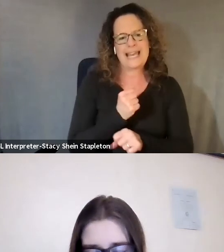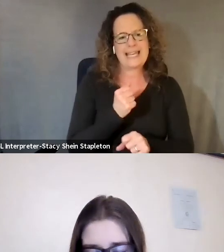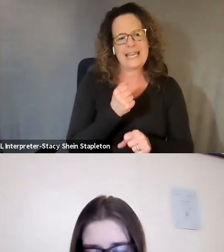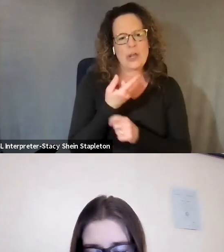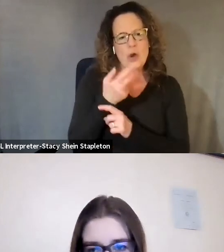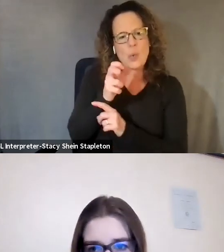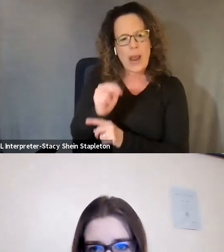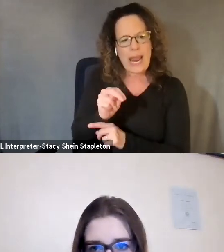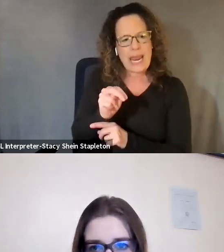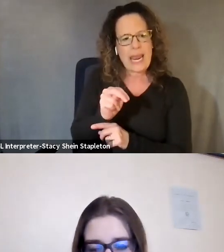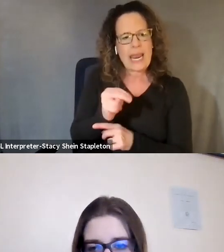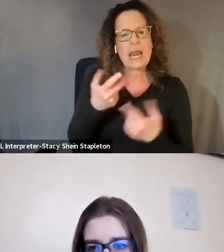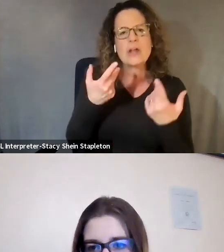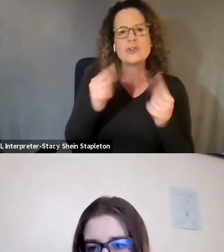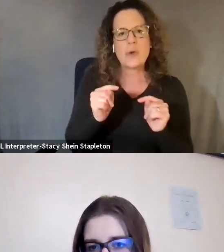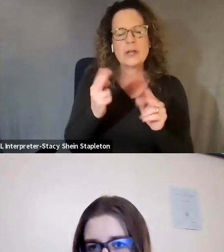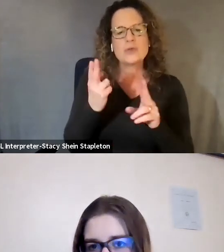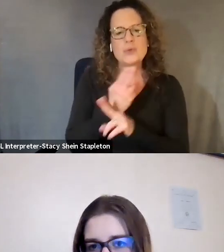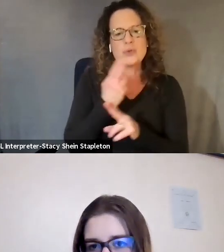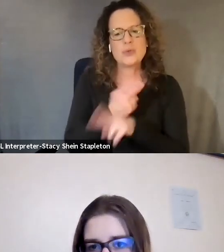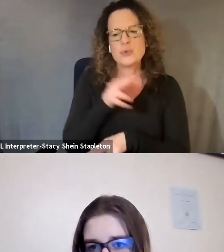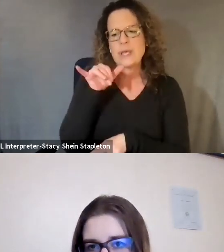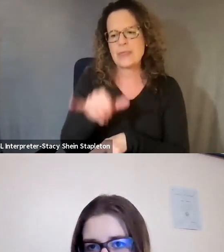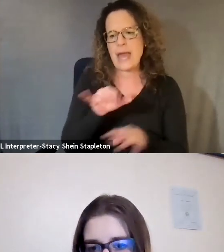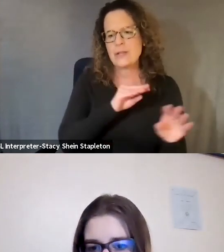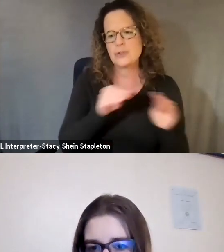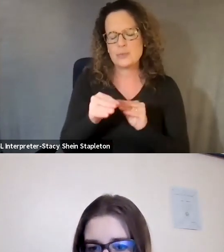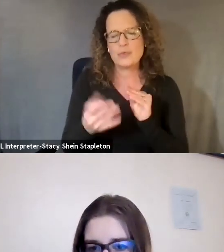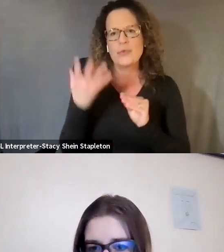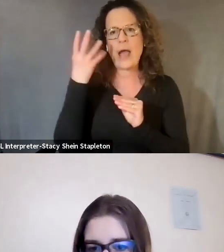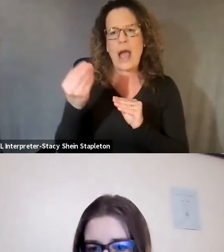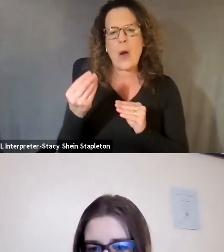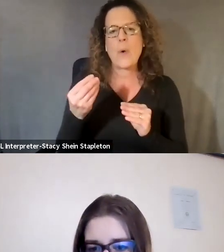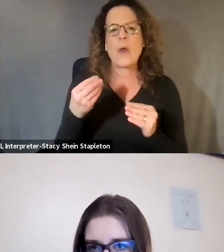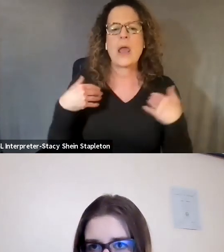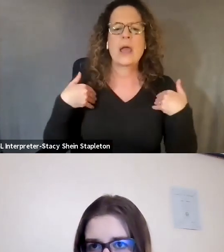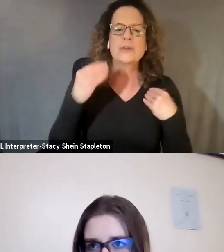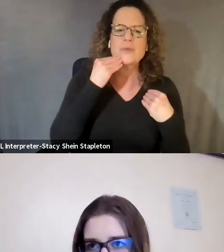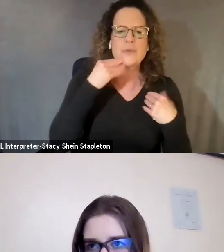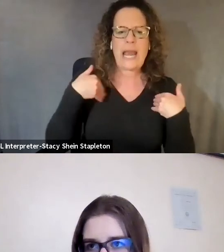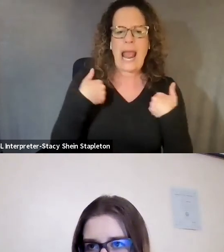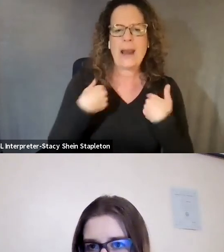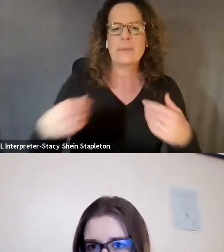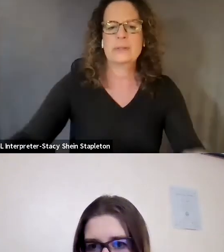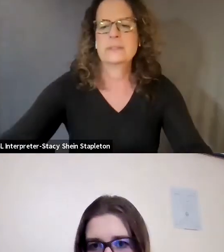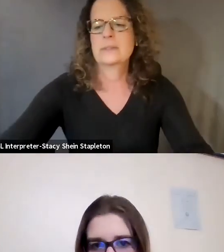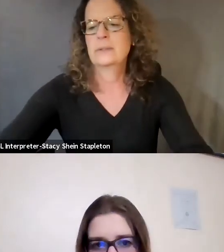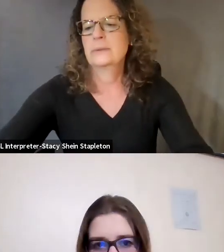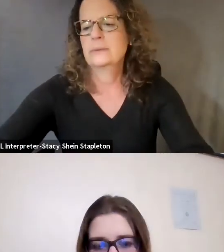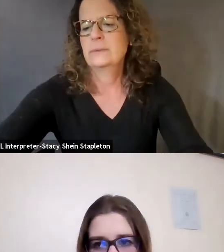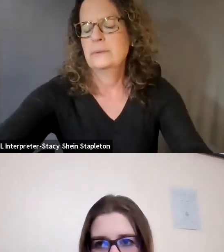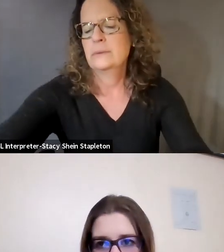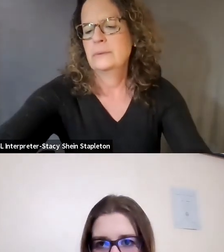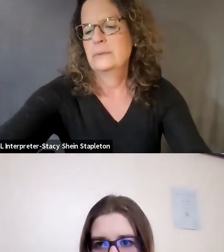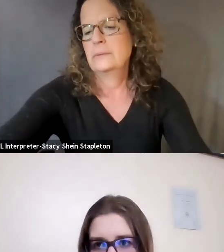grain and trying to use that to move that out as animal feed or to otherwise find ways for